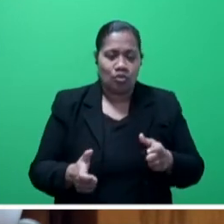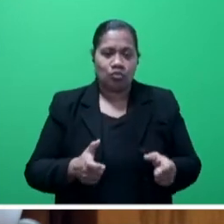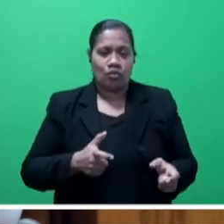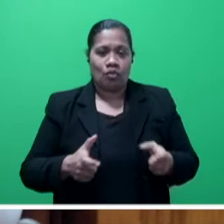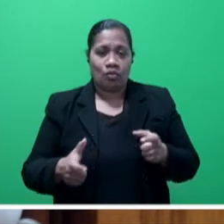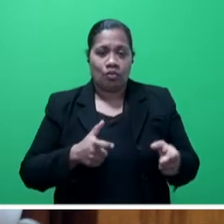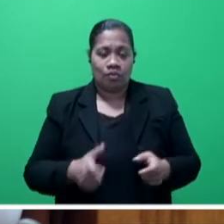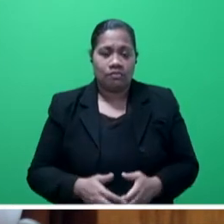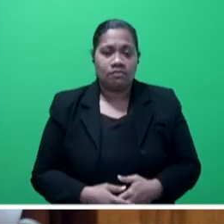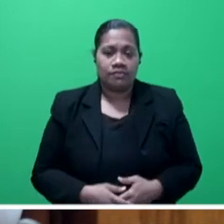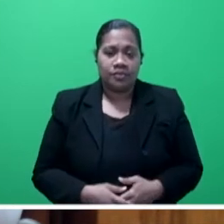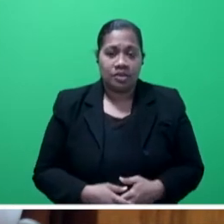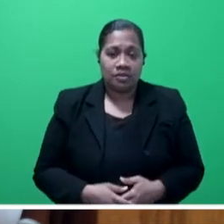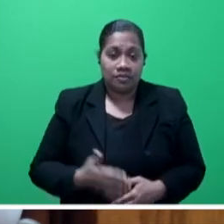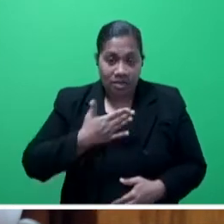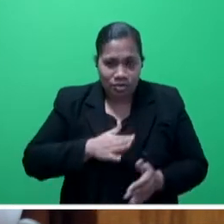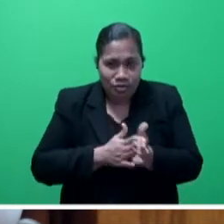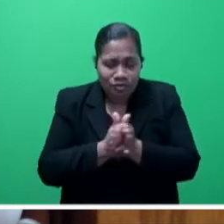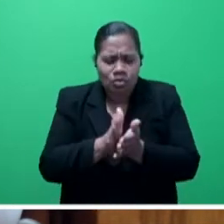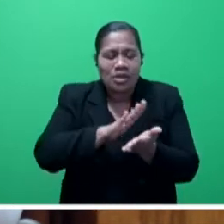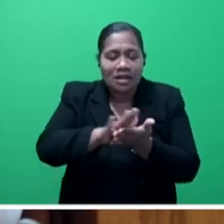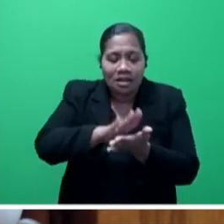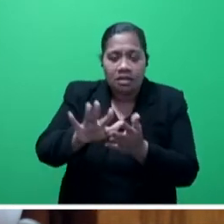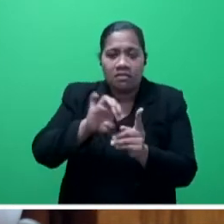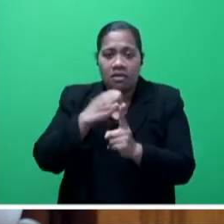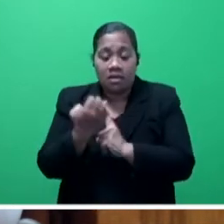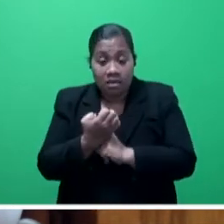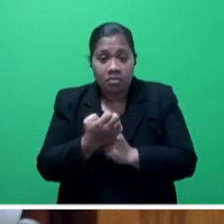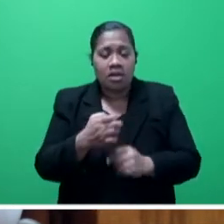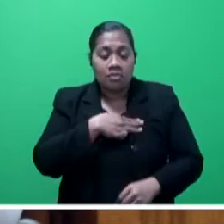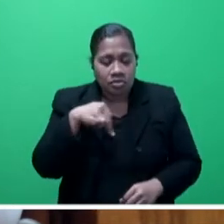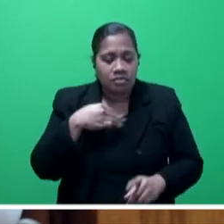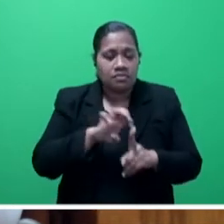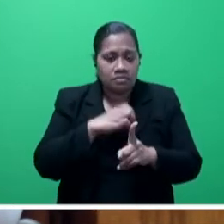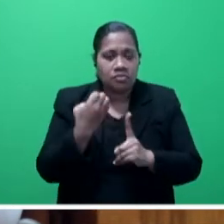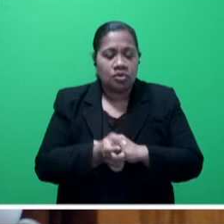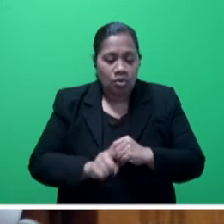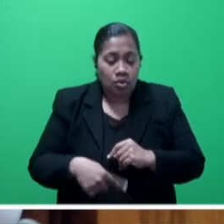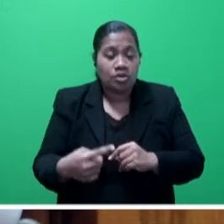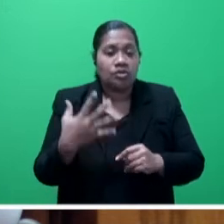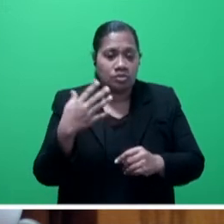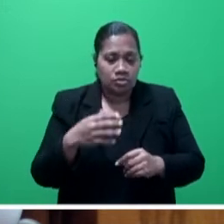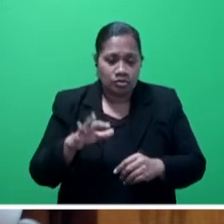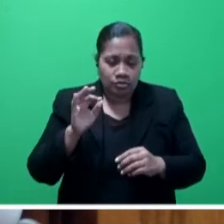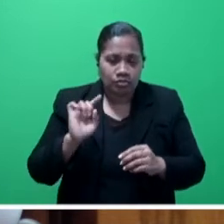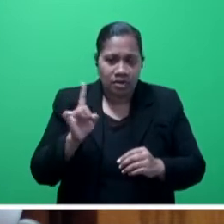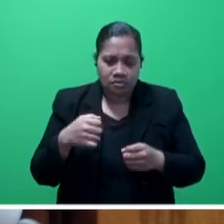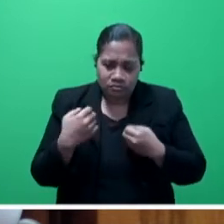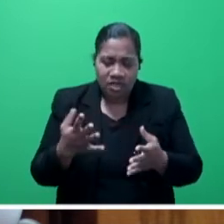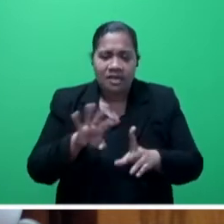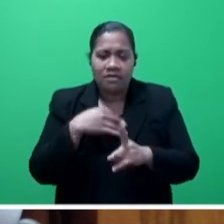our pursuit for a cleaner environment, the Ministry of Environment will continue to enforce the Environmental Management Act 2005